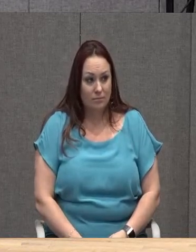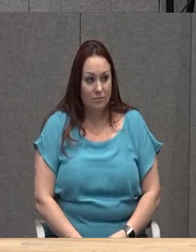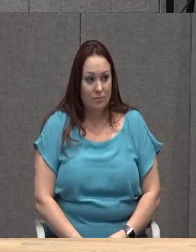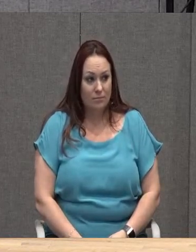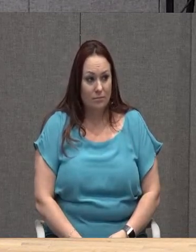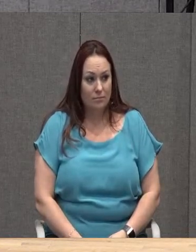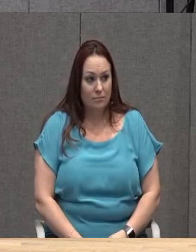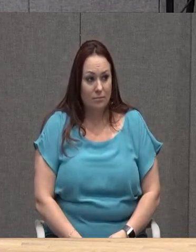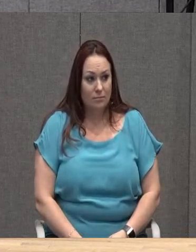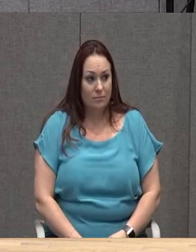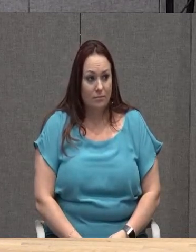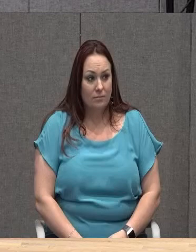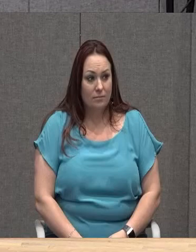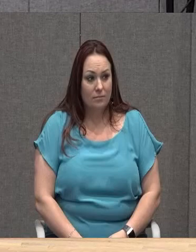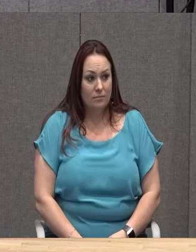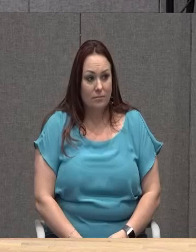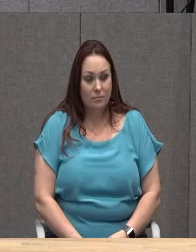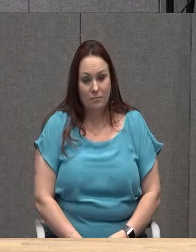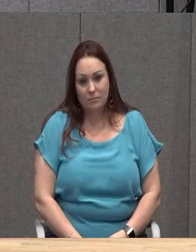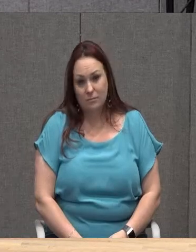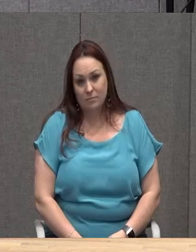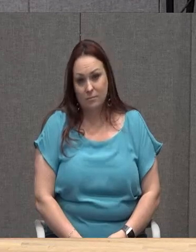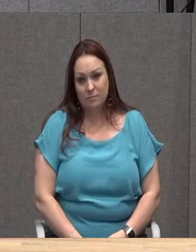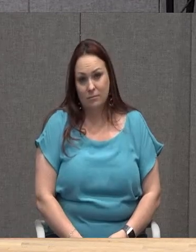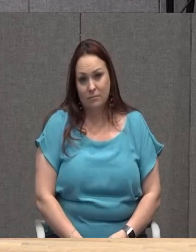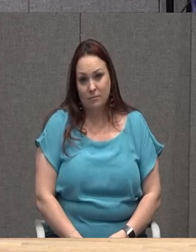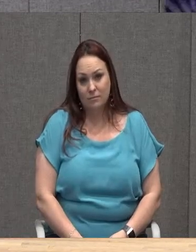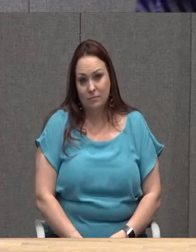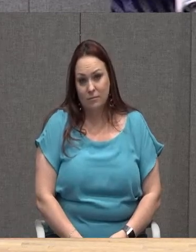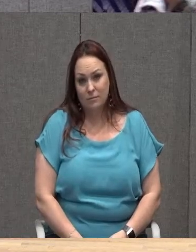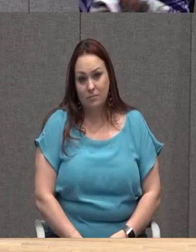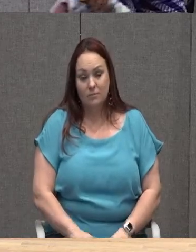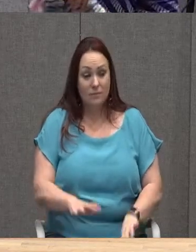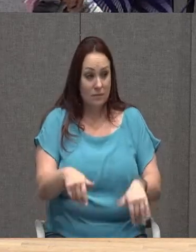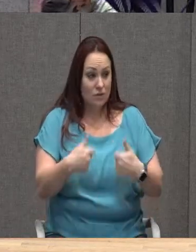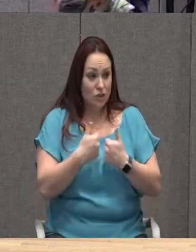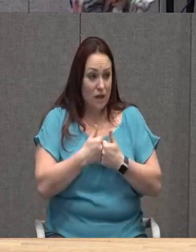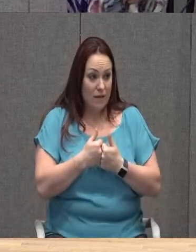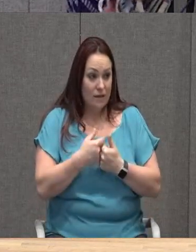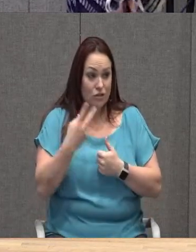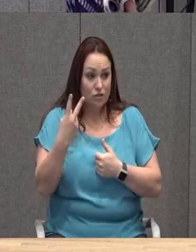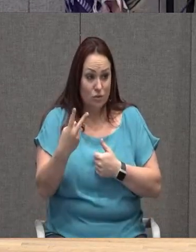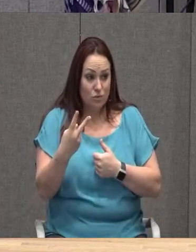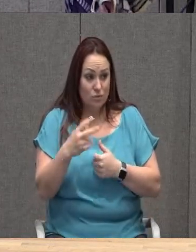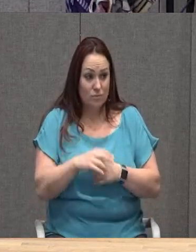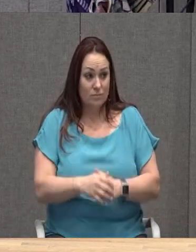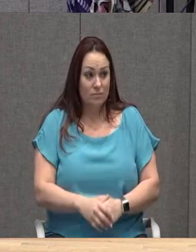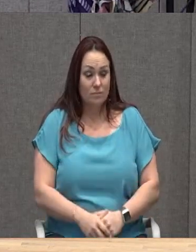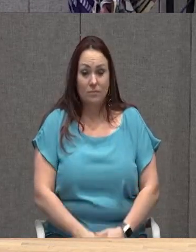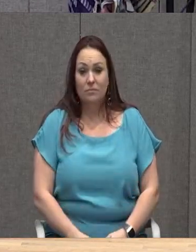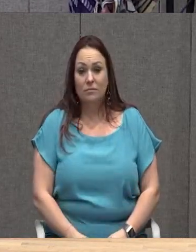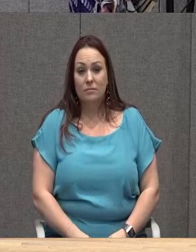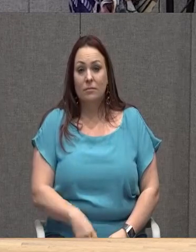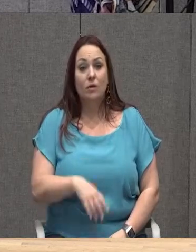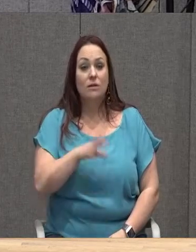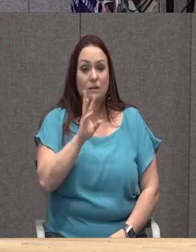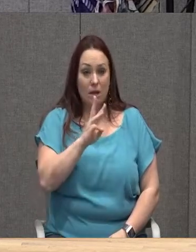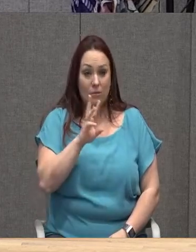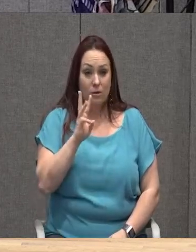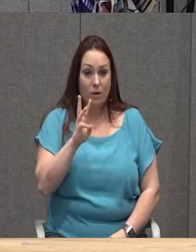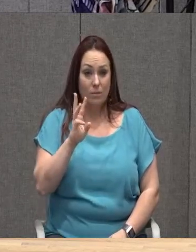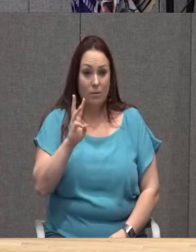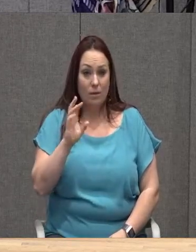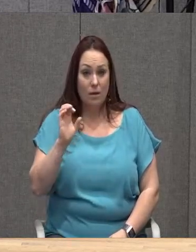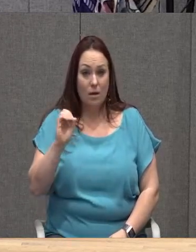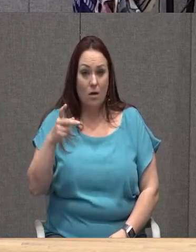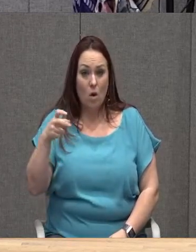www.openphysed.org. All right. Okay. Challenge 2 can be found at our other website up here,